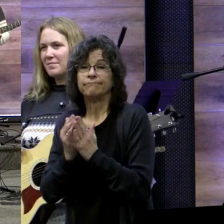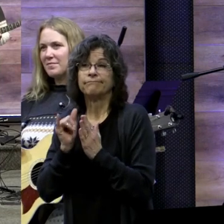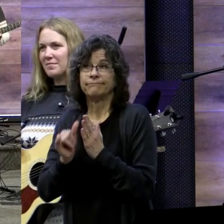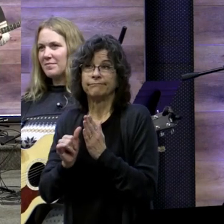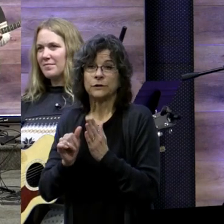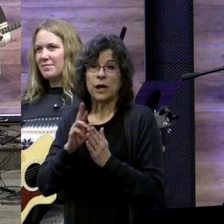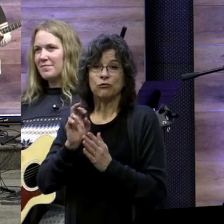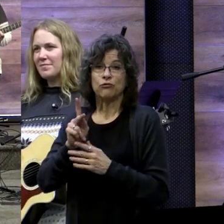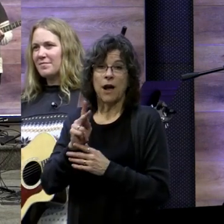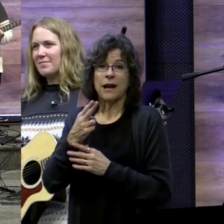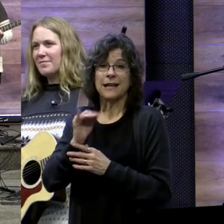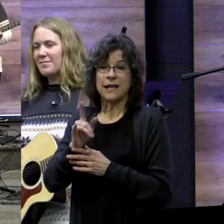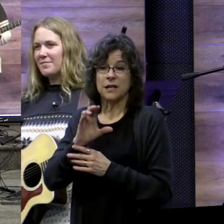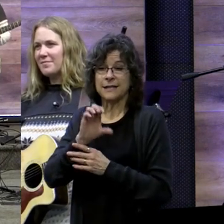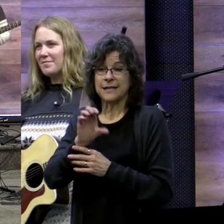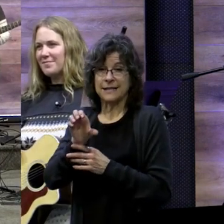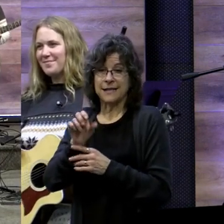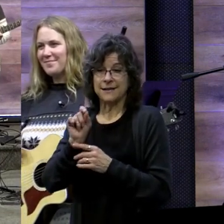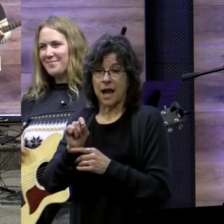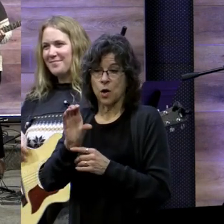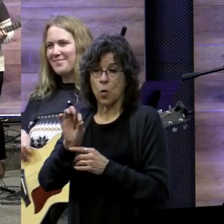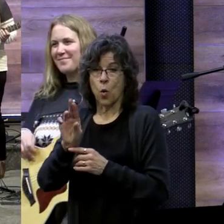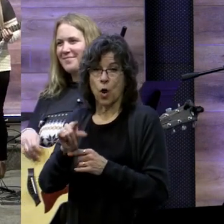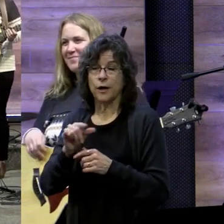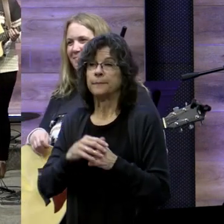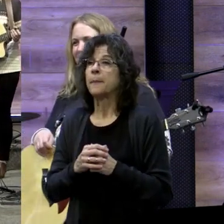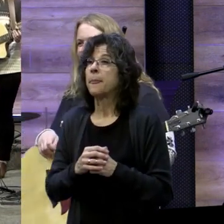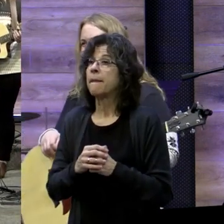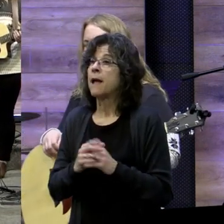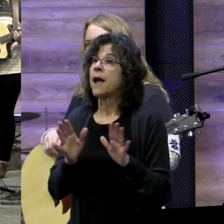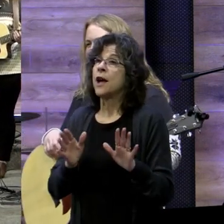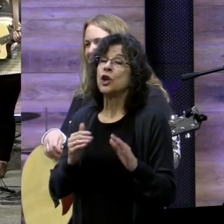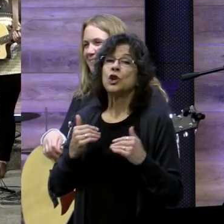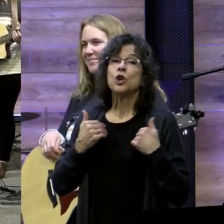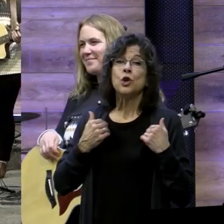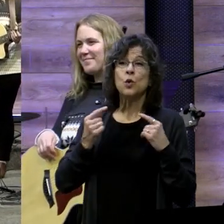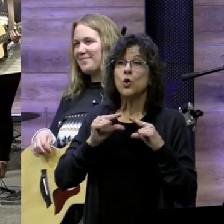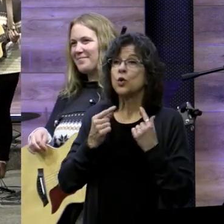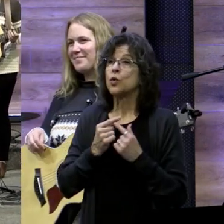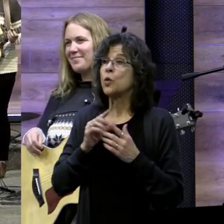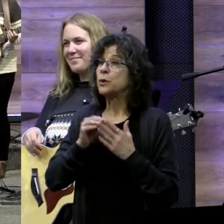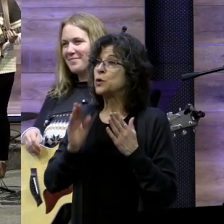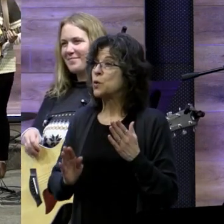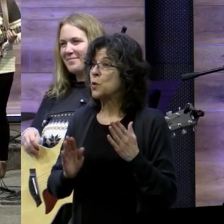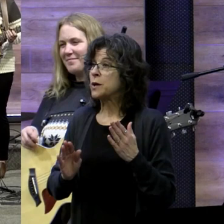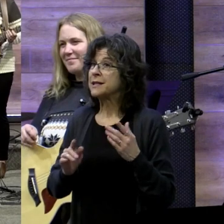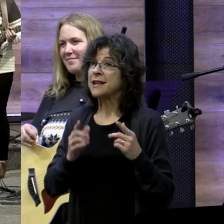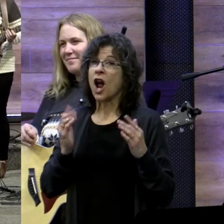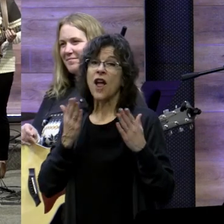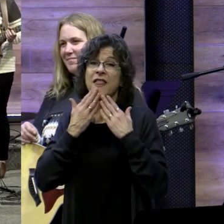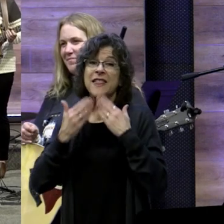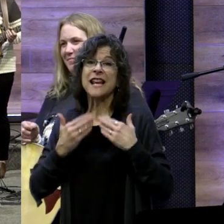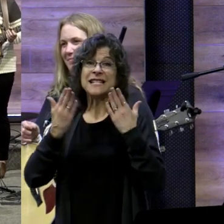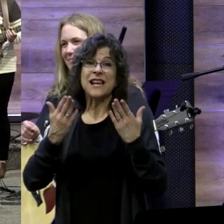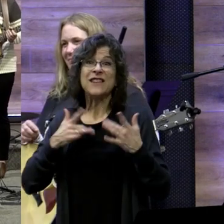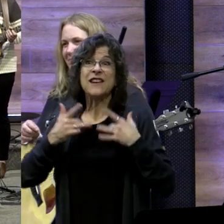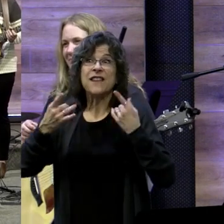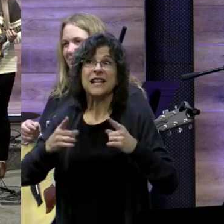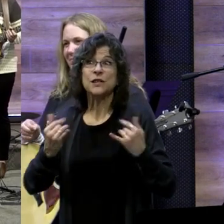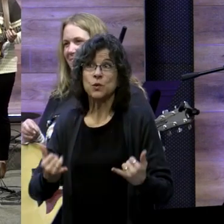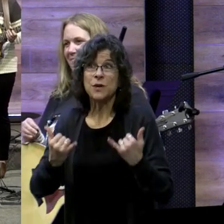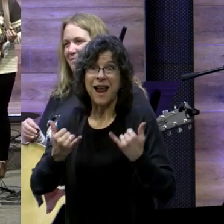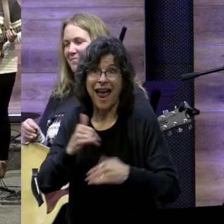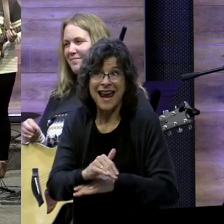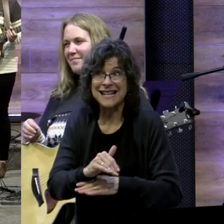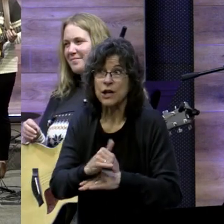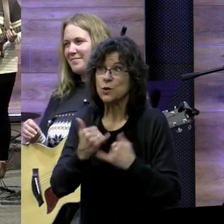rockhillcc.org. And lastly, because I'm the one up here, youth group students, we have our Thanksgiving events tonight, which are going to be